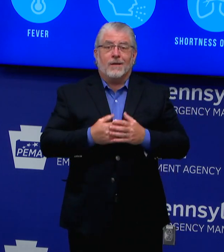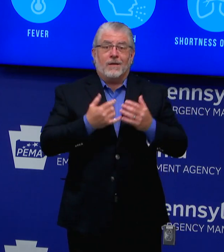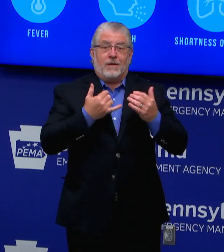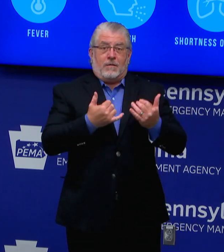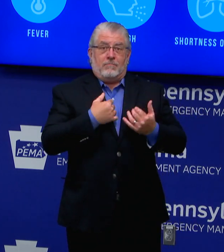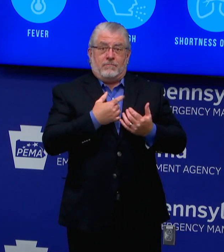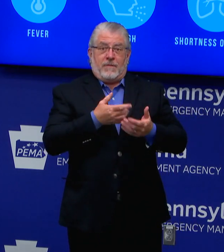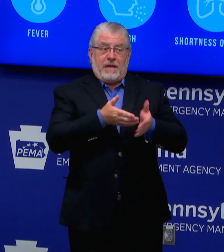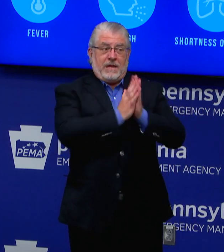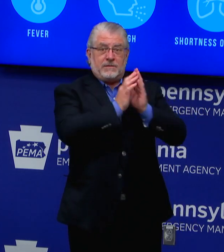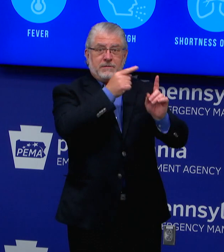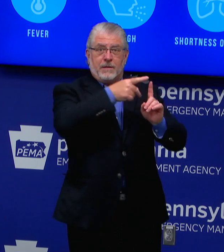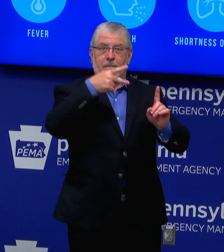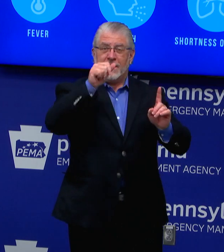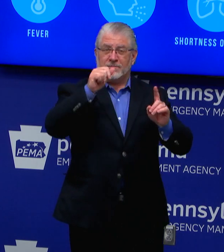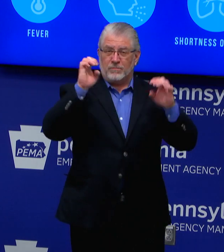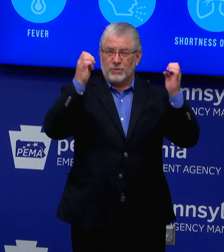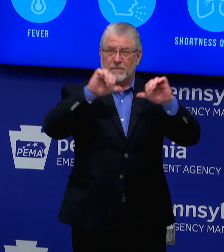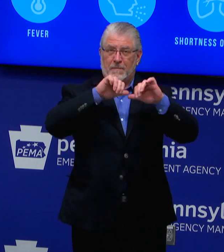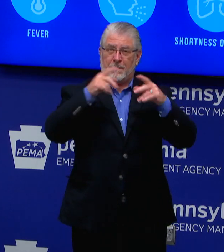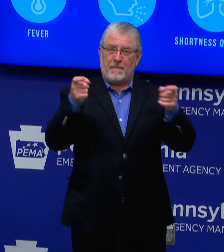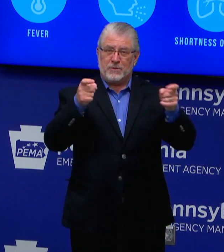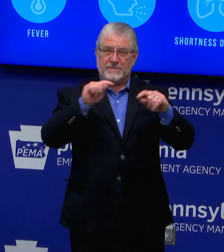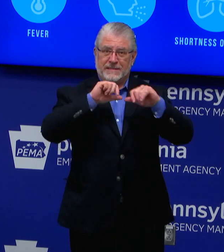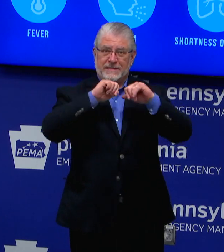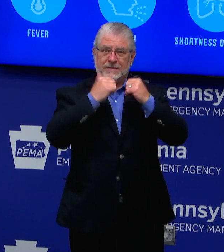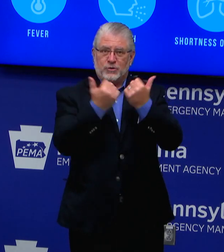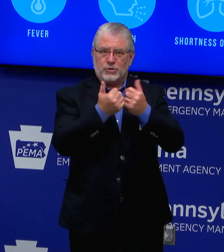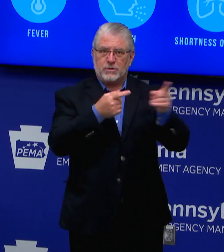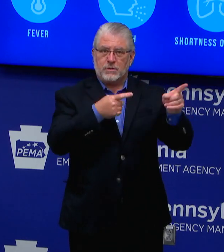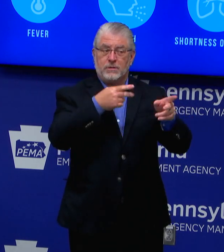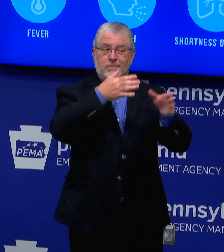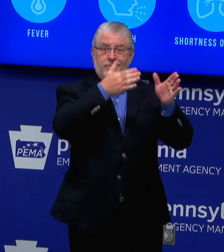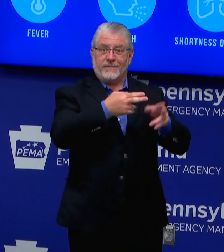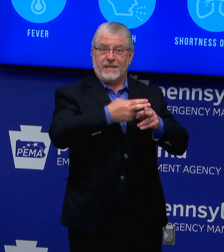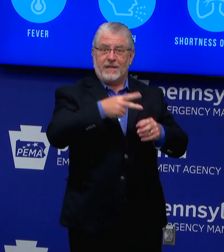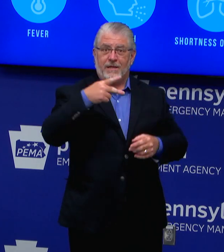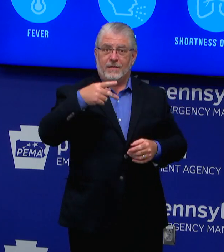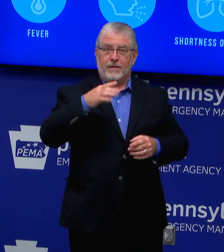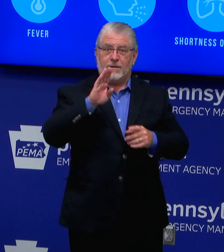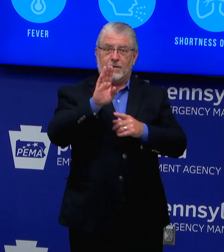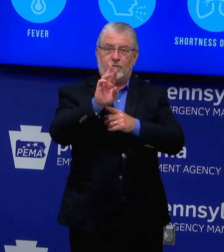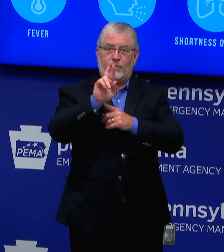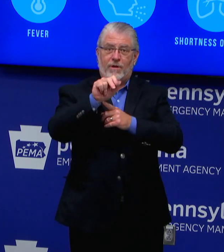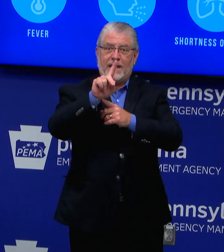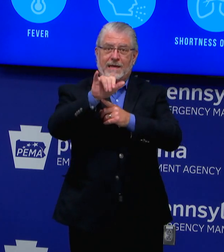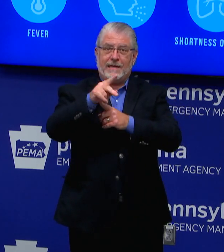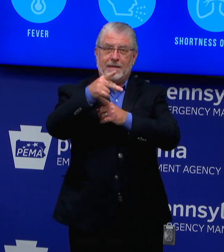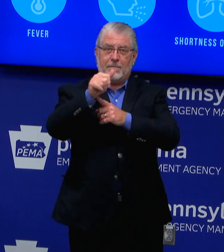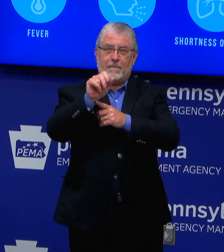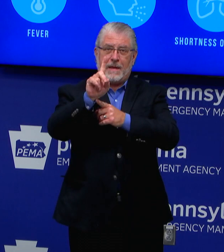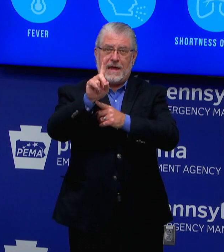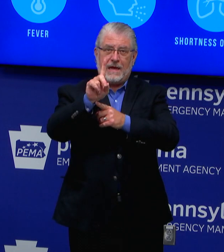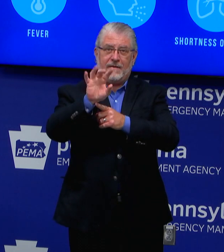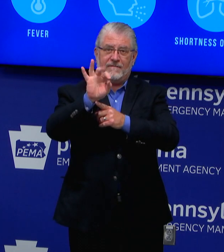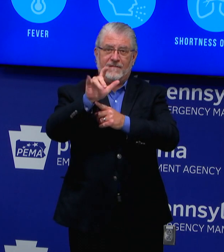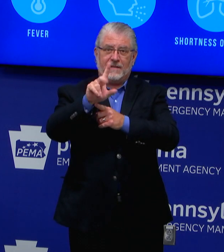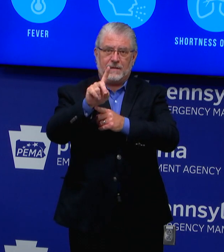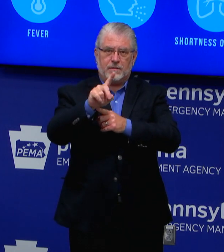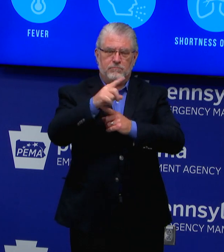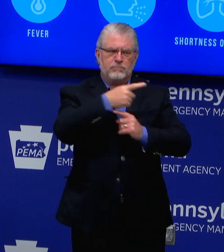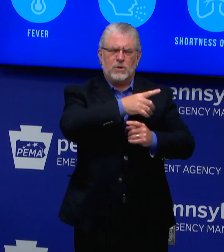Agency, to join us today to provide a little more detail on our response. But I want to reassure all Pennsylvanians that we are in